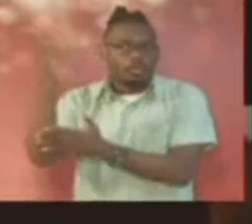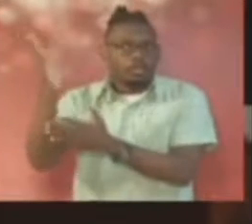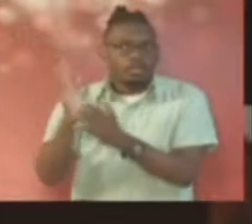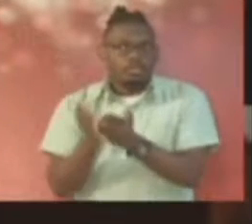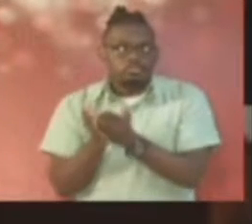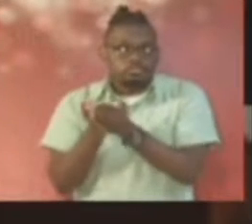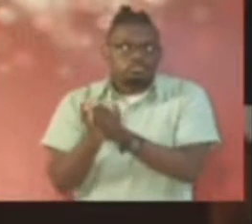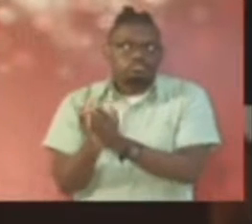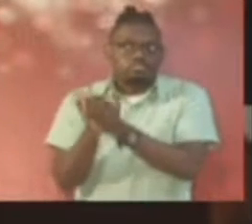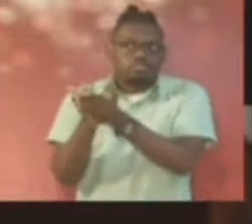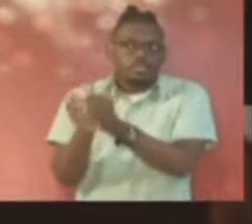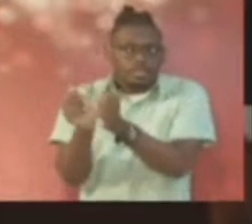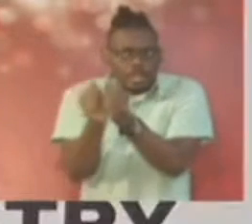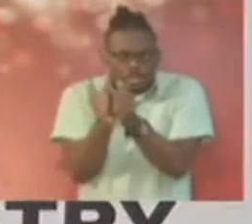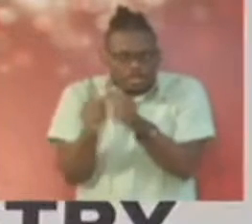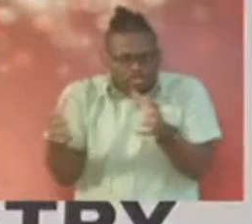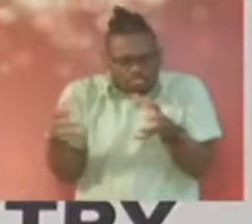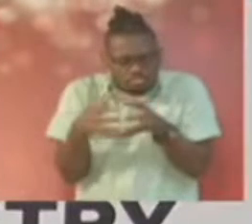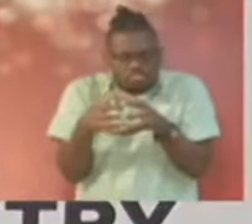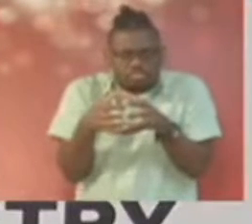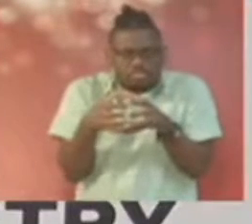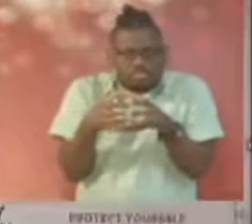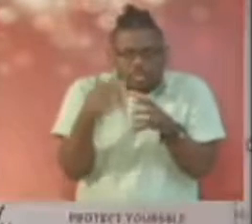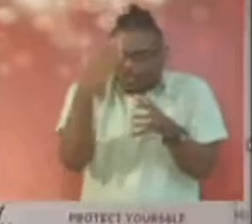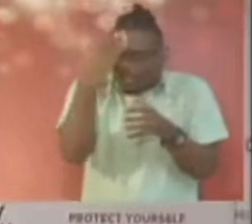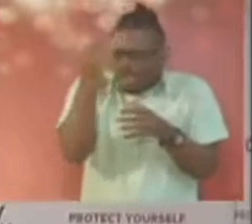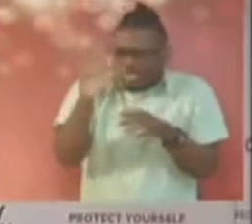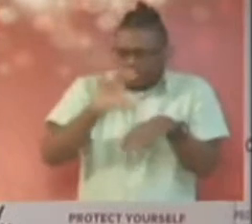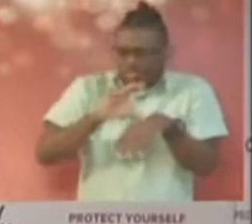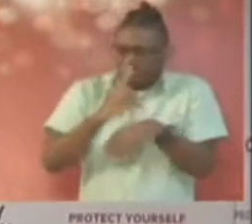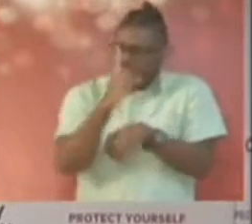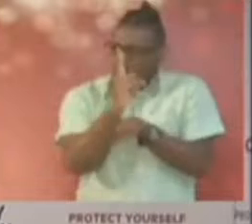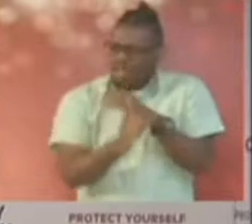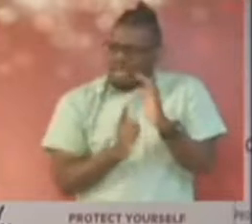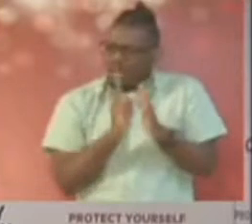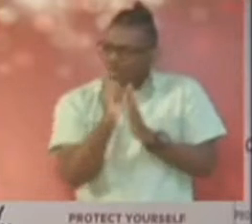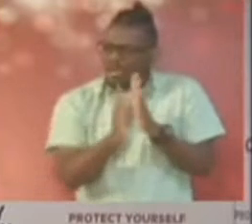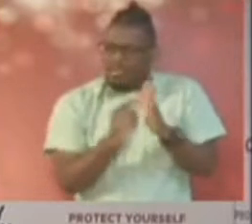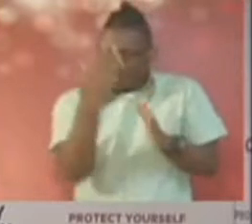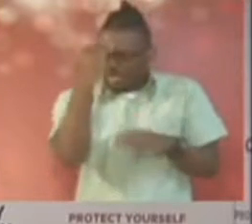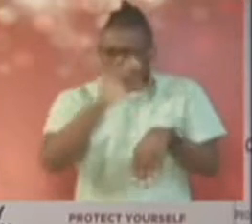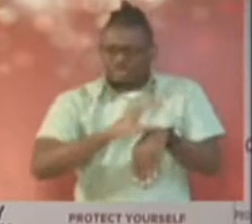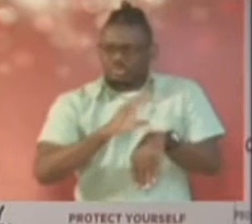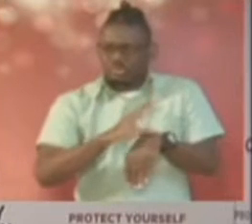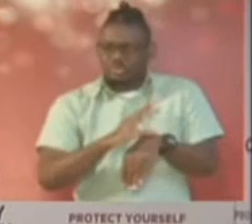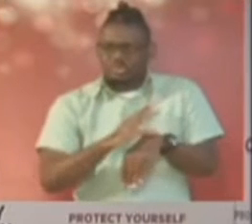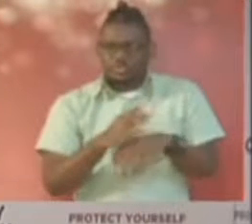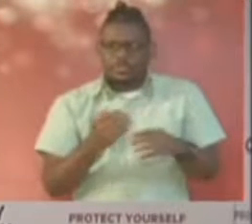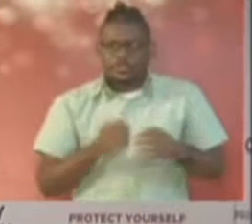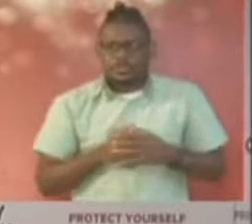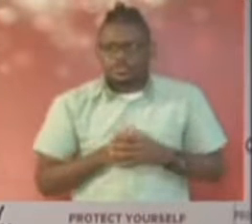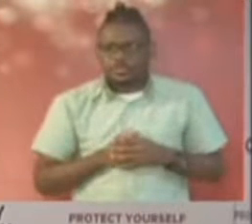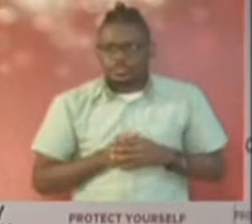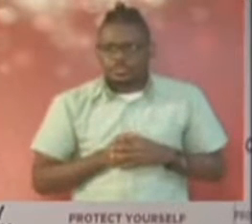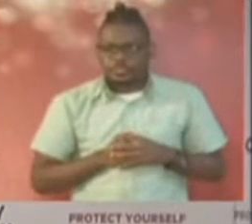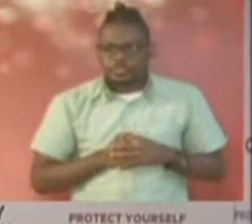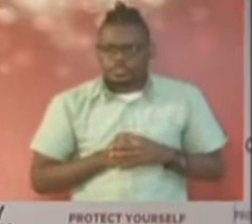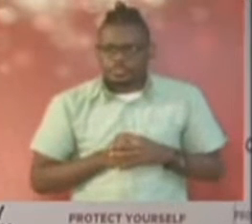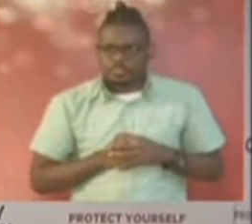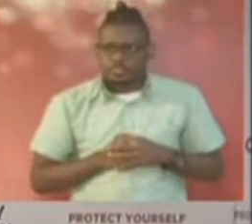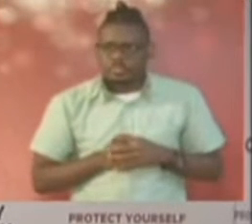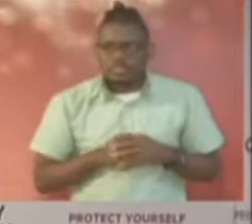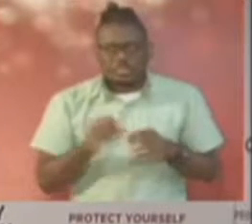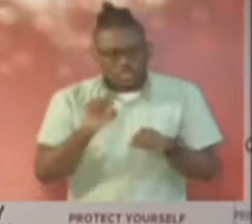you. Thank you. And Dr. Hines, I think we'll take this question. Okay, thank you for the question. It's an interesting